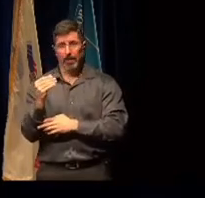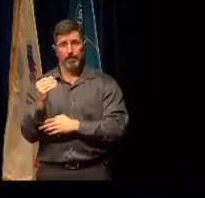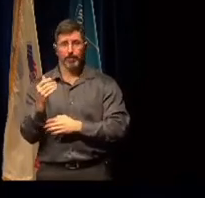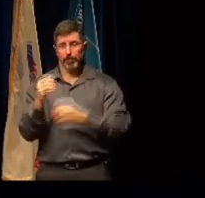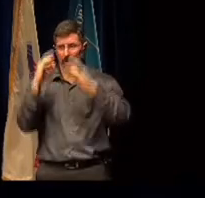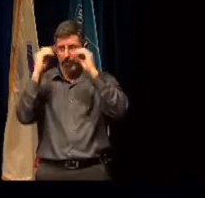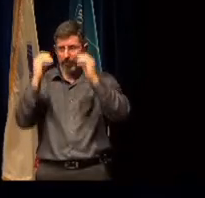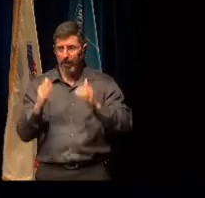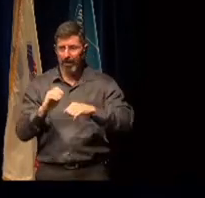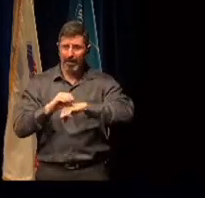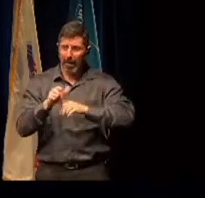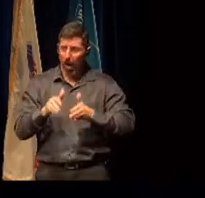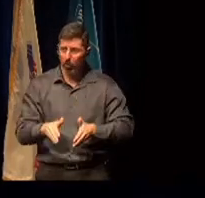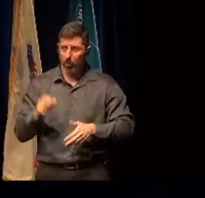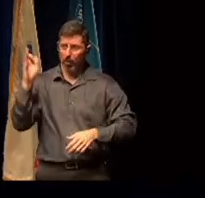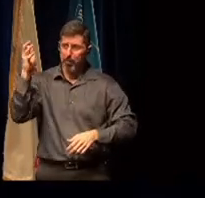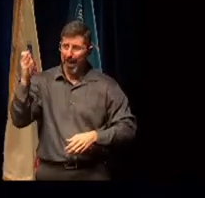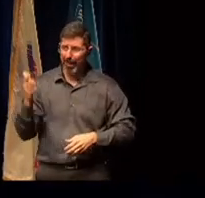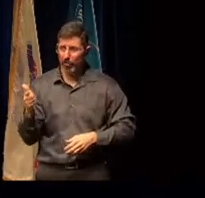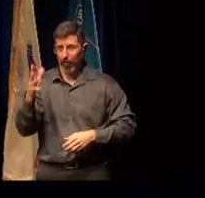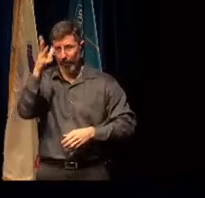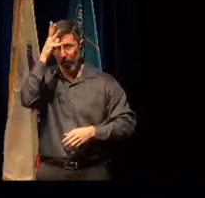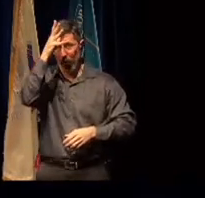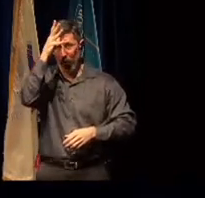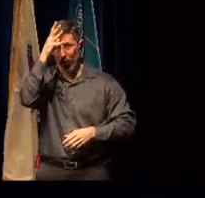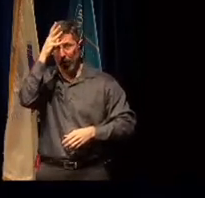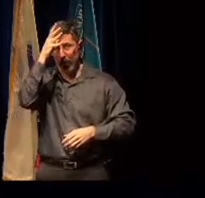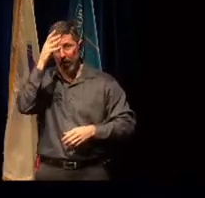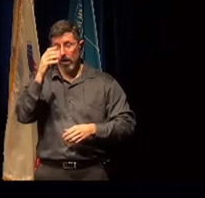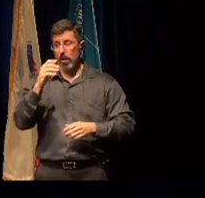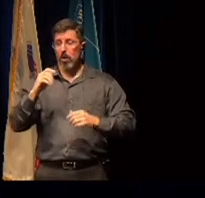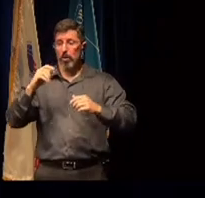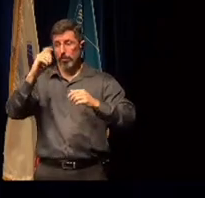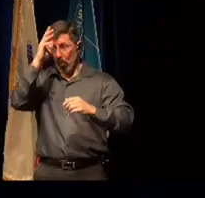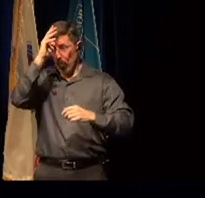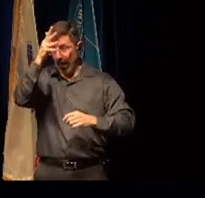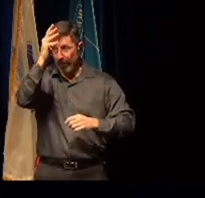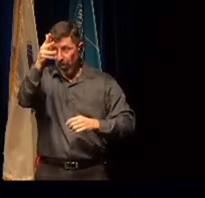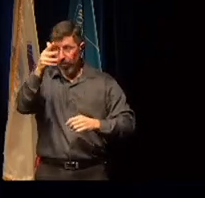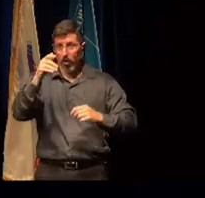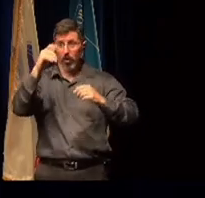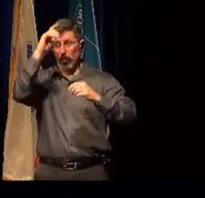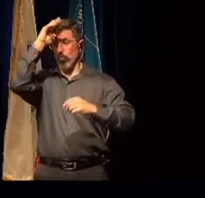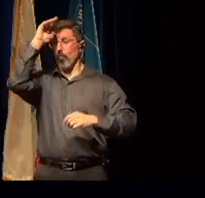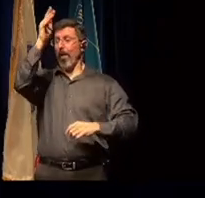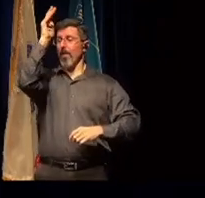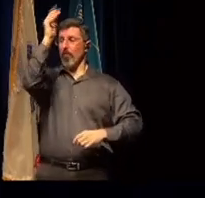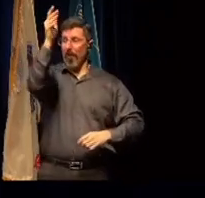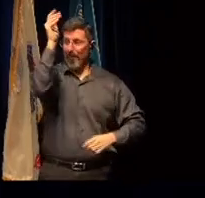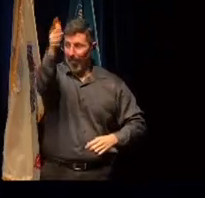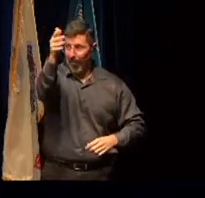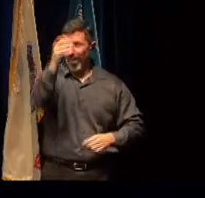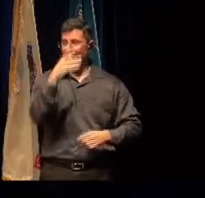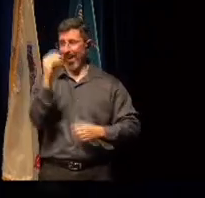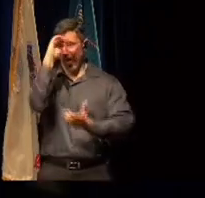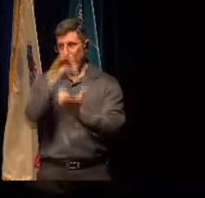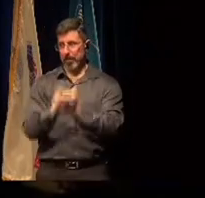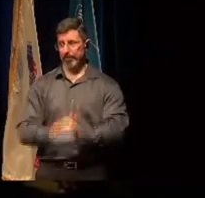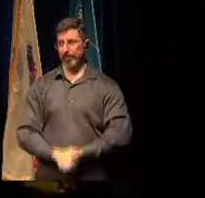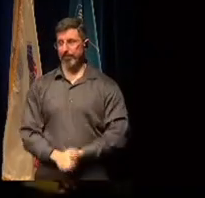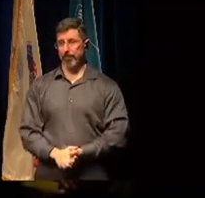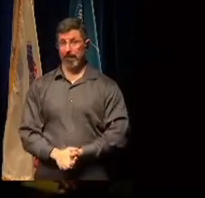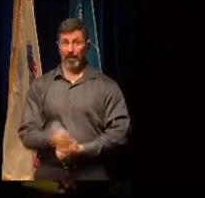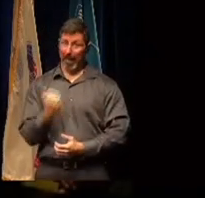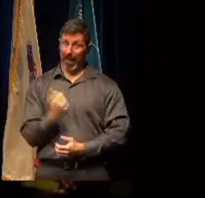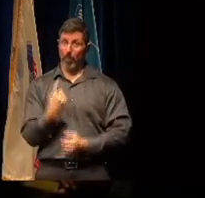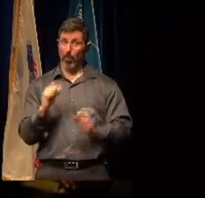counselor, chaplain, father, grandfather, great-grandfather, and husband